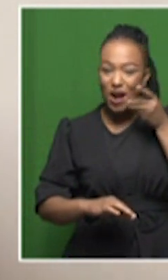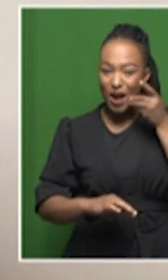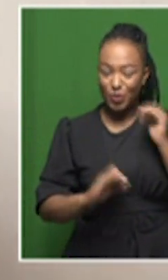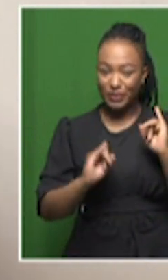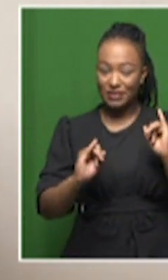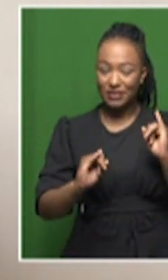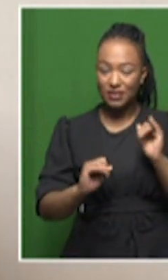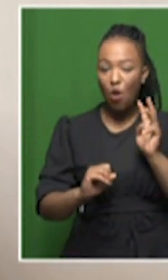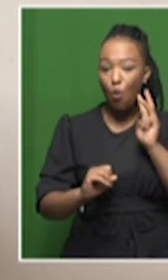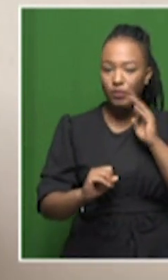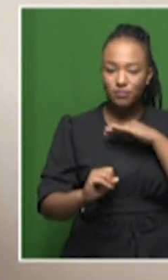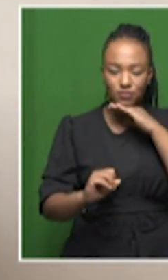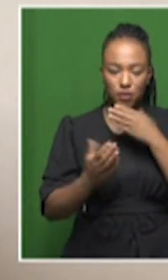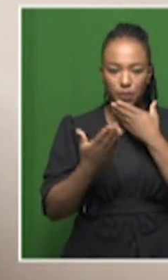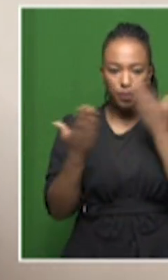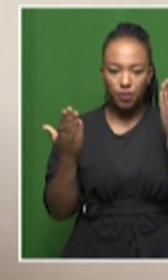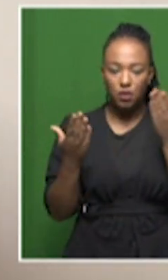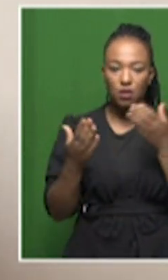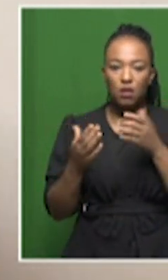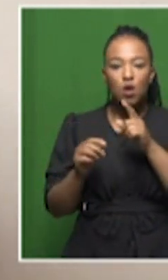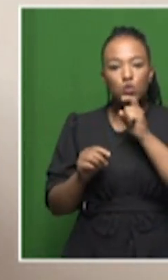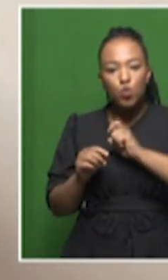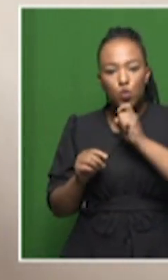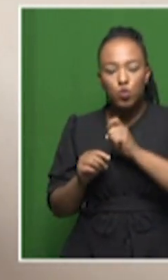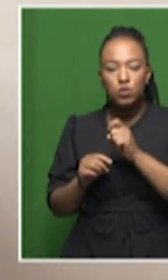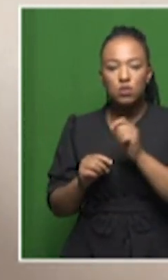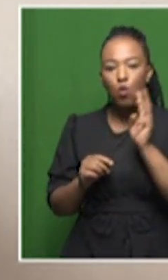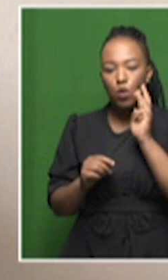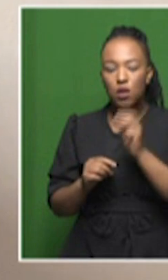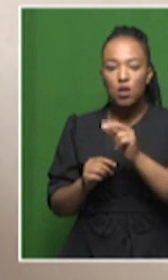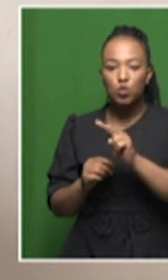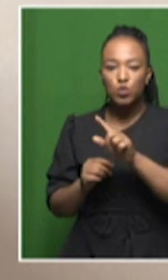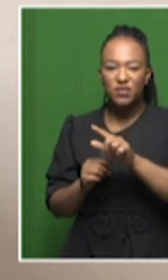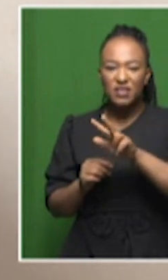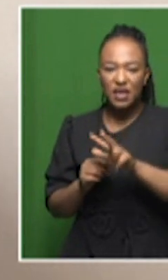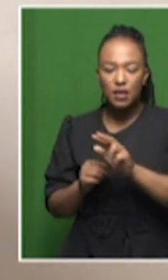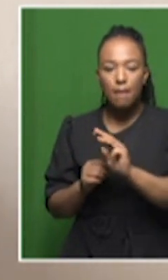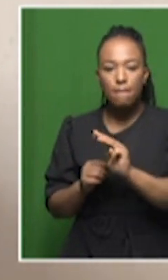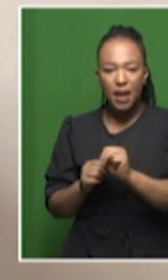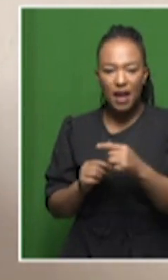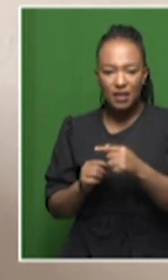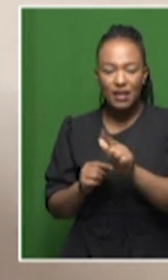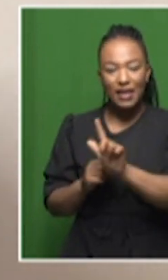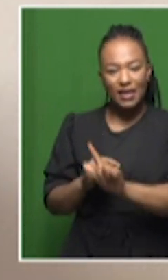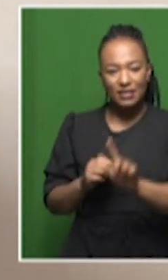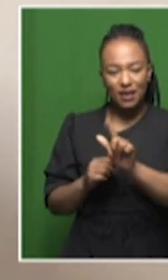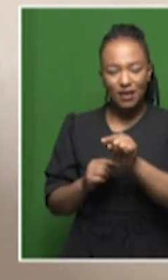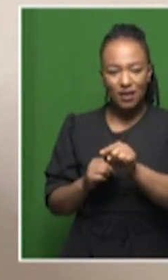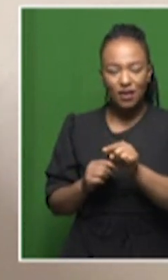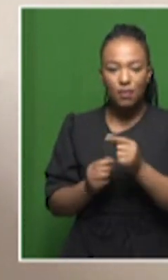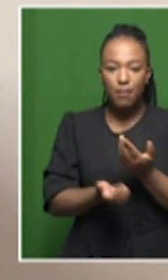reticulation system. Our consumption is about 278 megaliters on a daily basis, and the available production